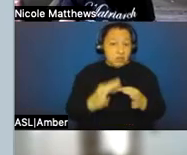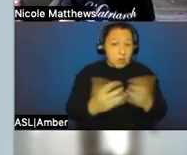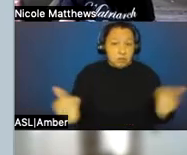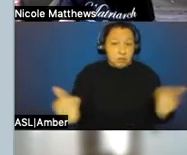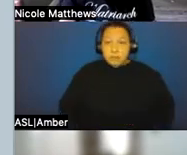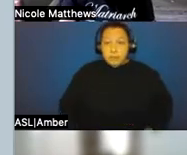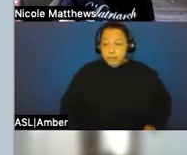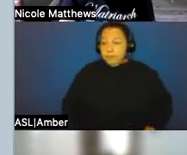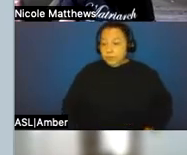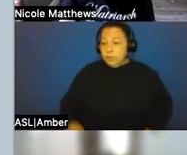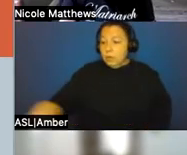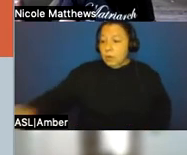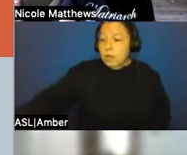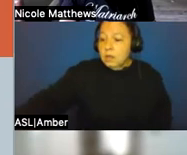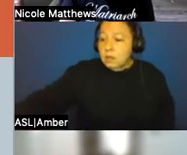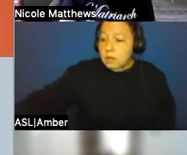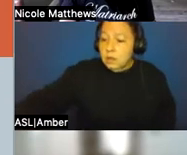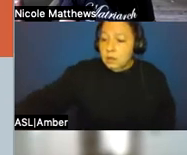Okay.